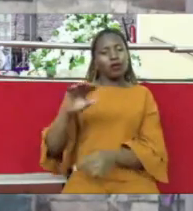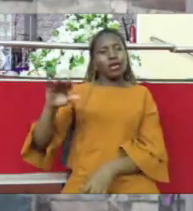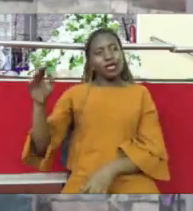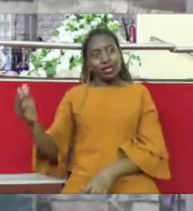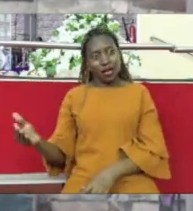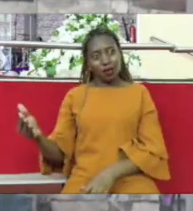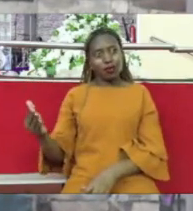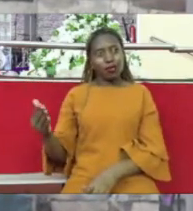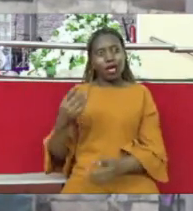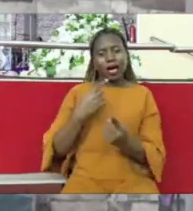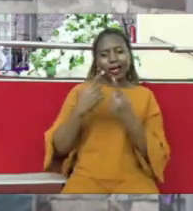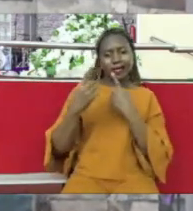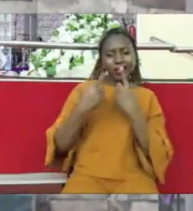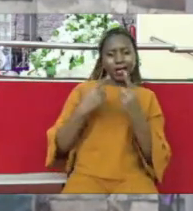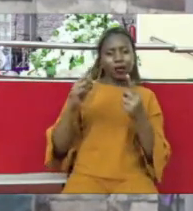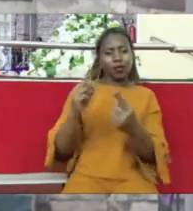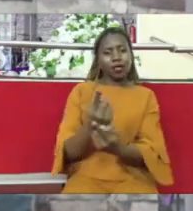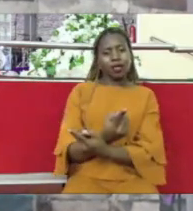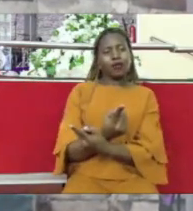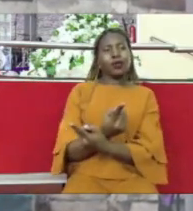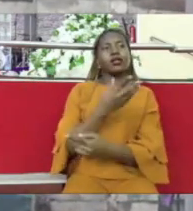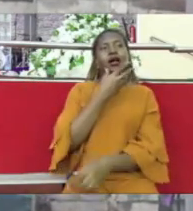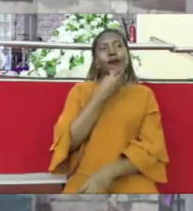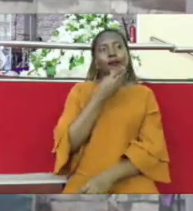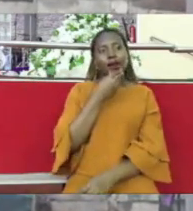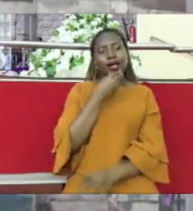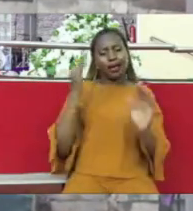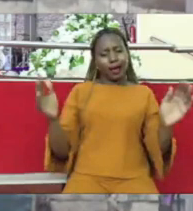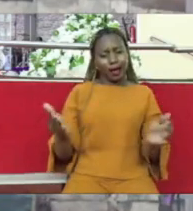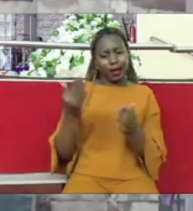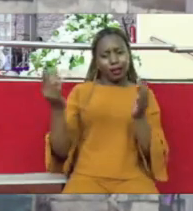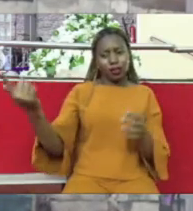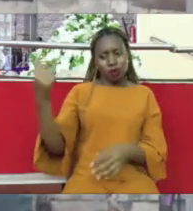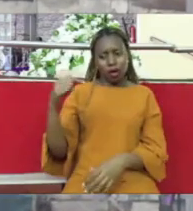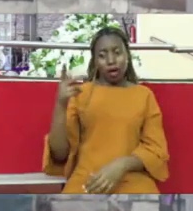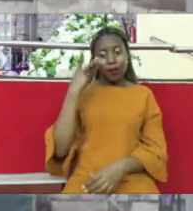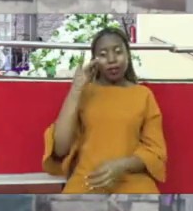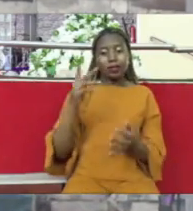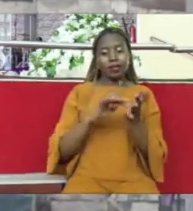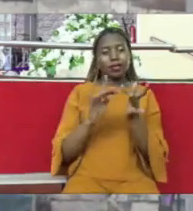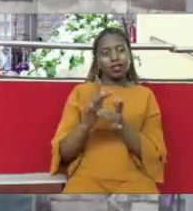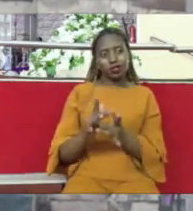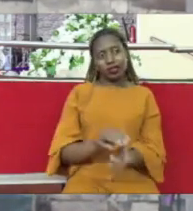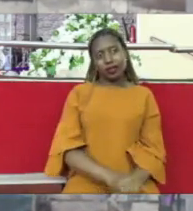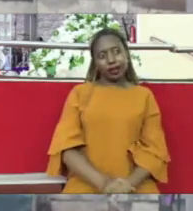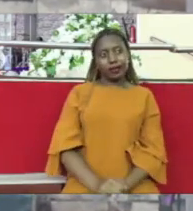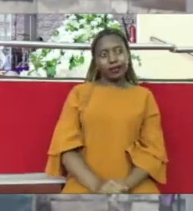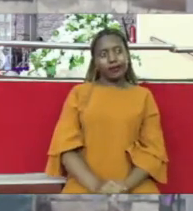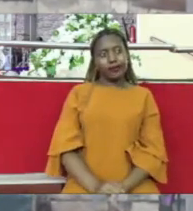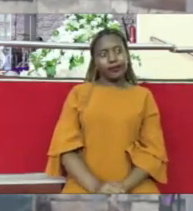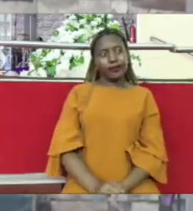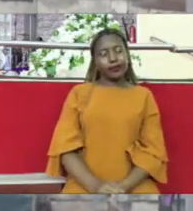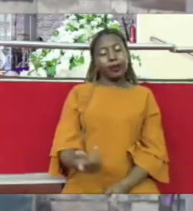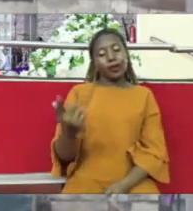telling them, come and see a man. Na kakimbia hadi mjini akawaleta wanaume wengi kuambia njooni muone mwanamume.